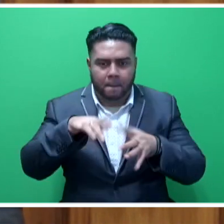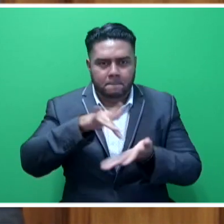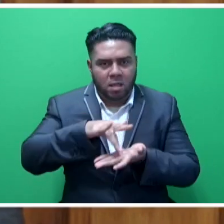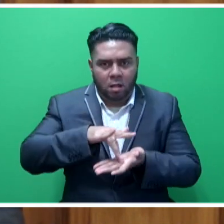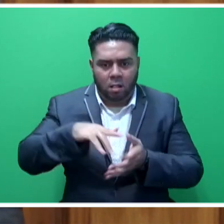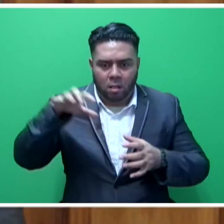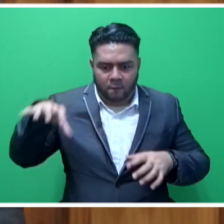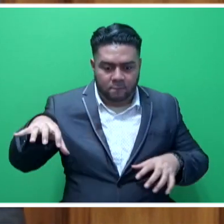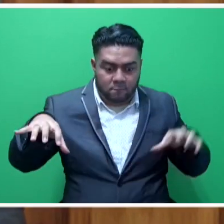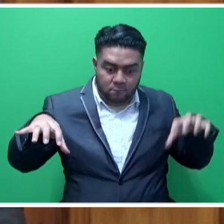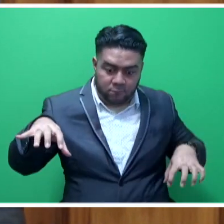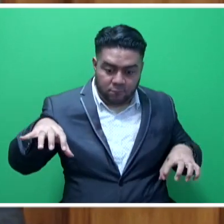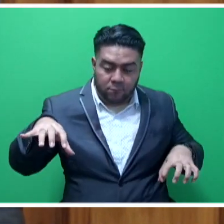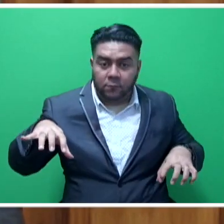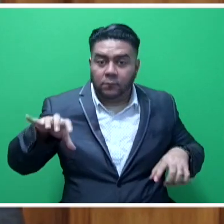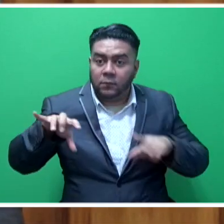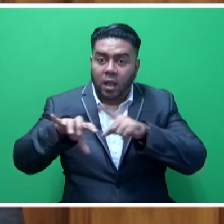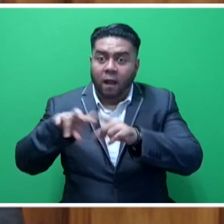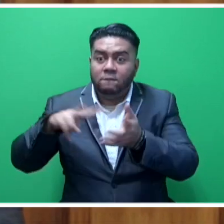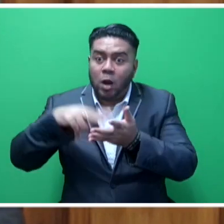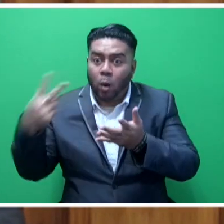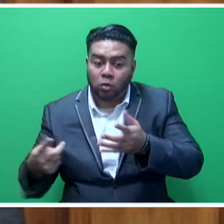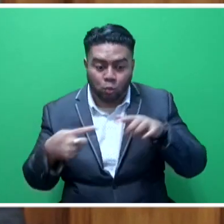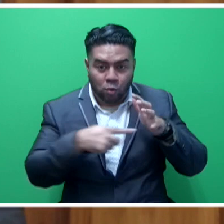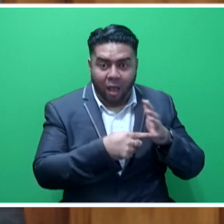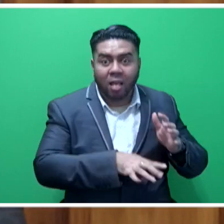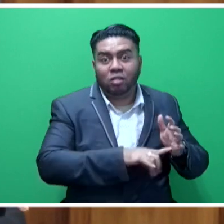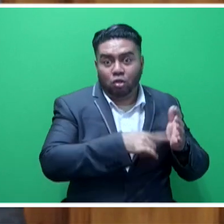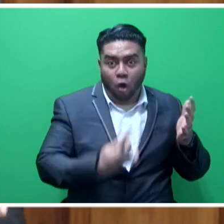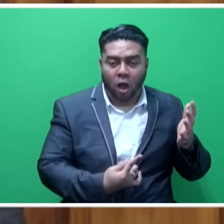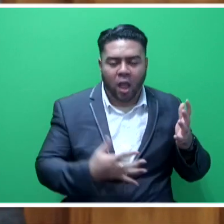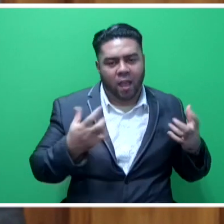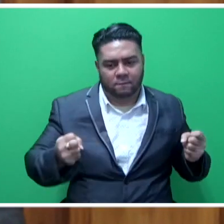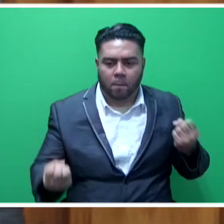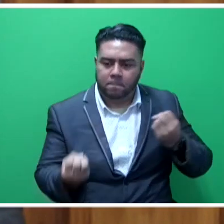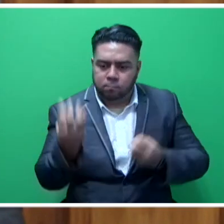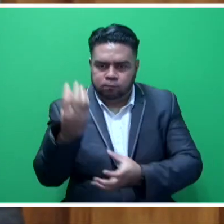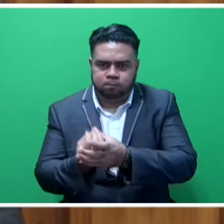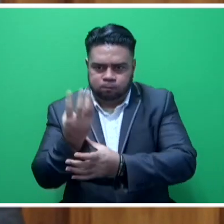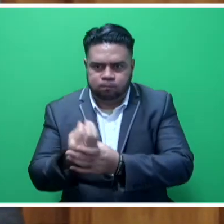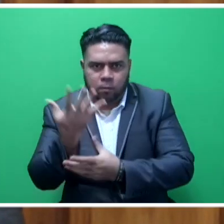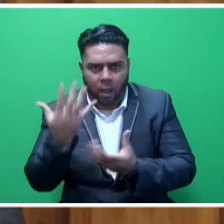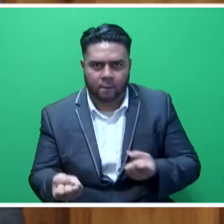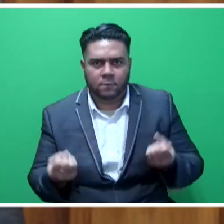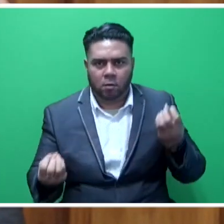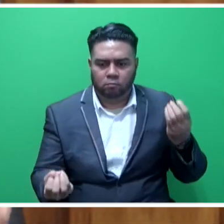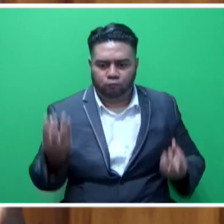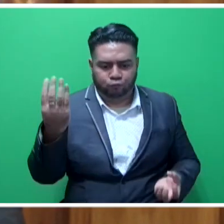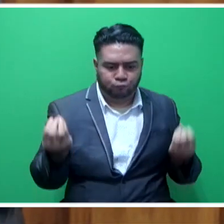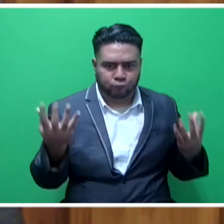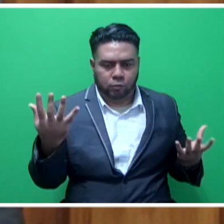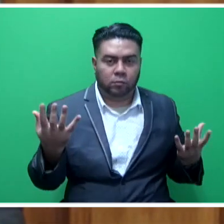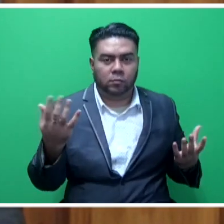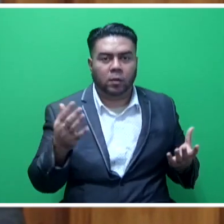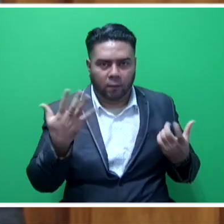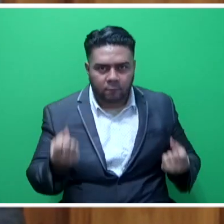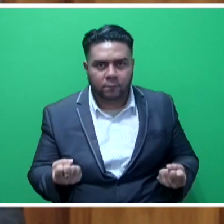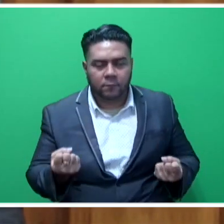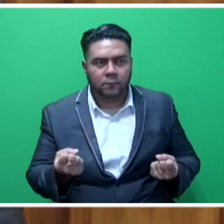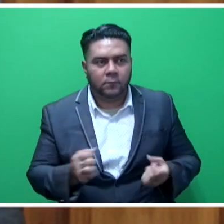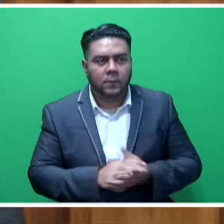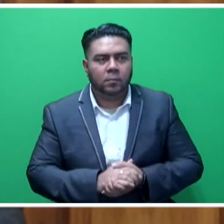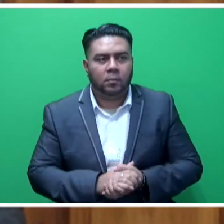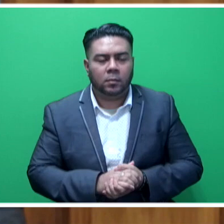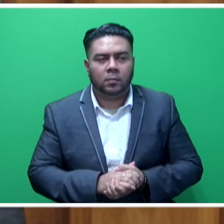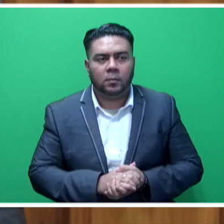two, Vanuatu and Tonga, they have a lot of volcanic activities. There's always a volcanic activity